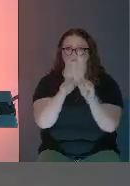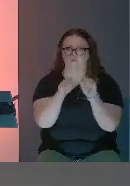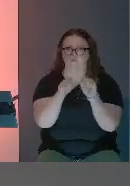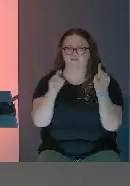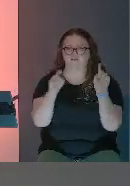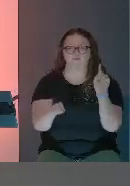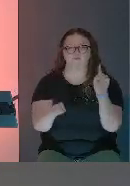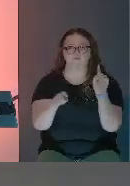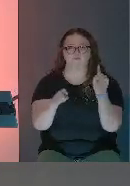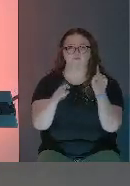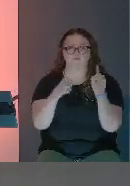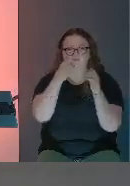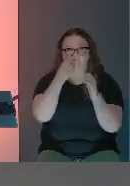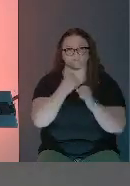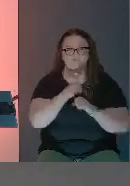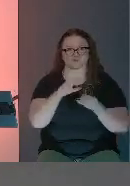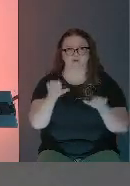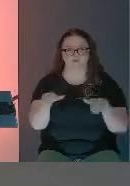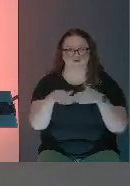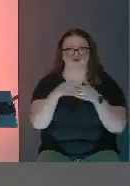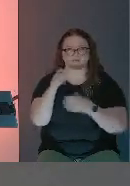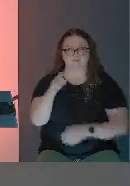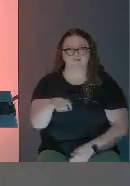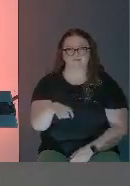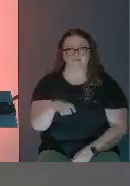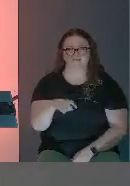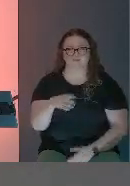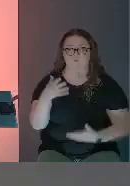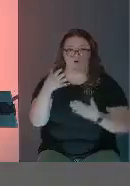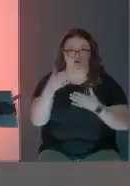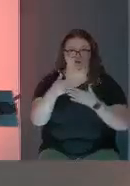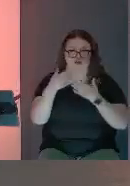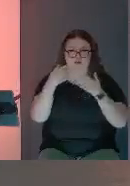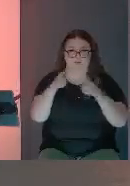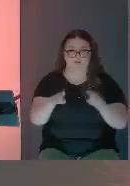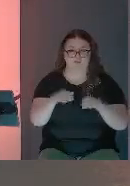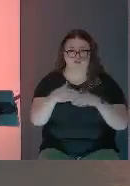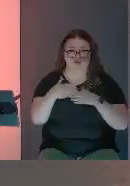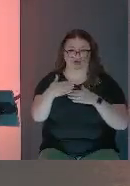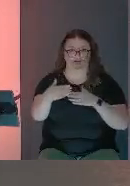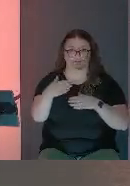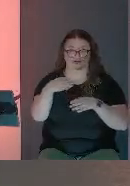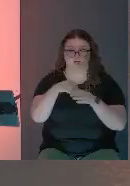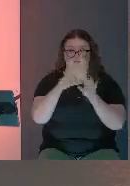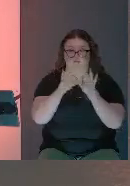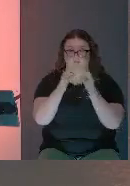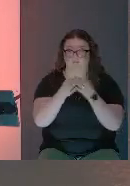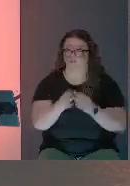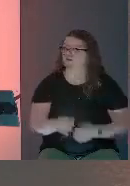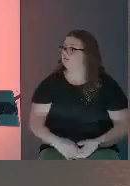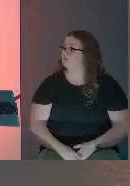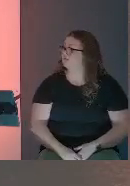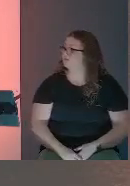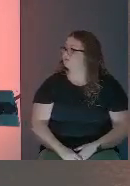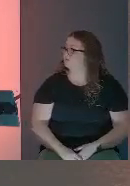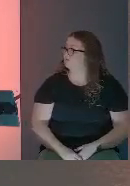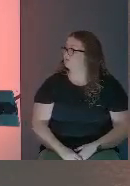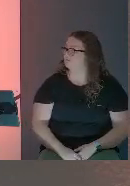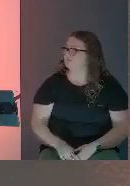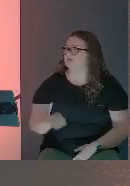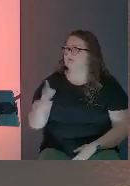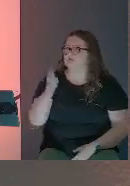granted. Because you know what comes next? And this whole family thing? He touched on it